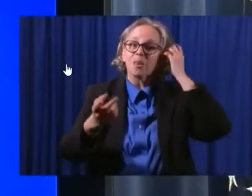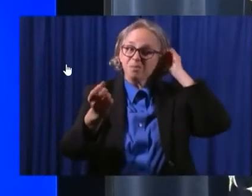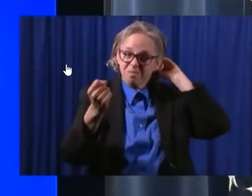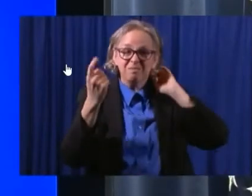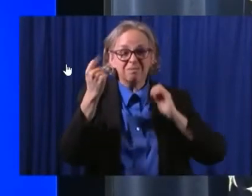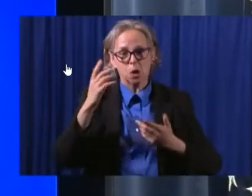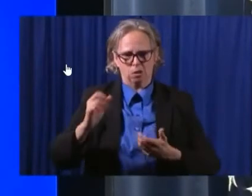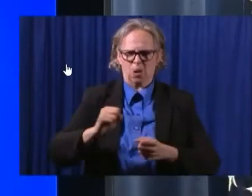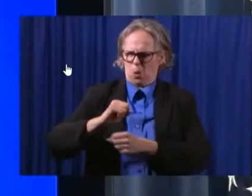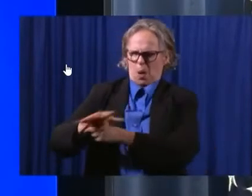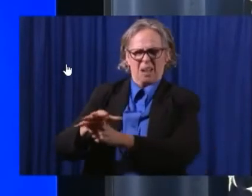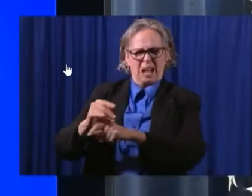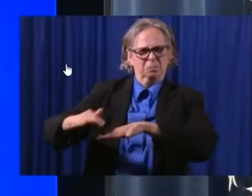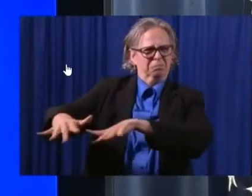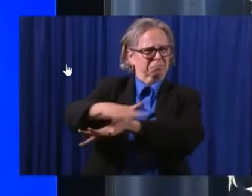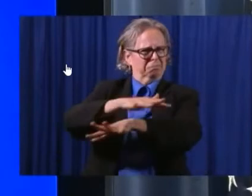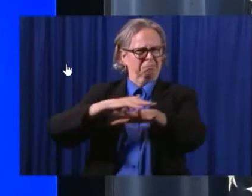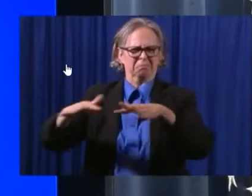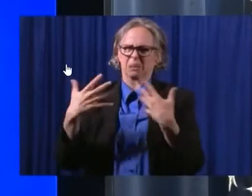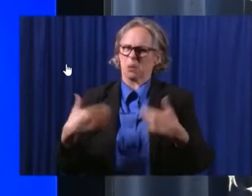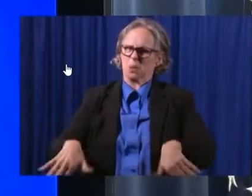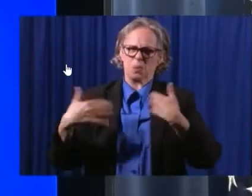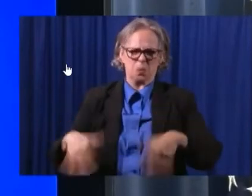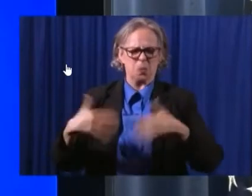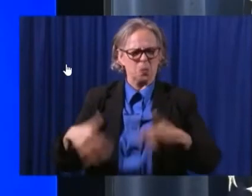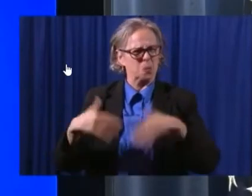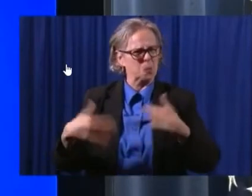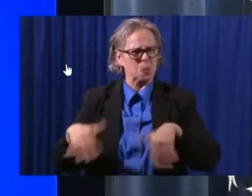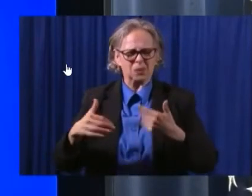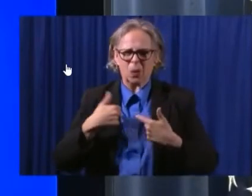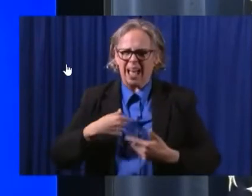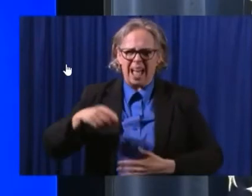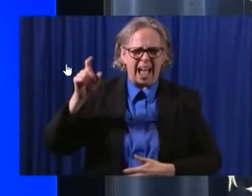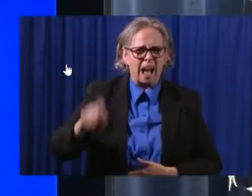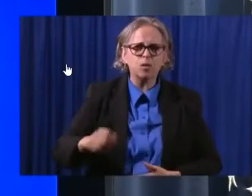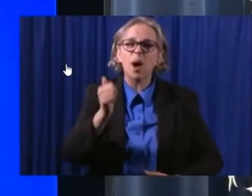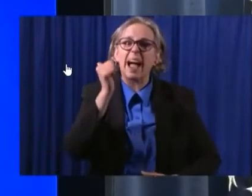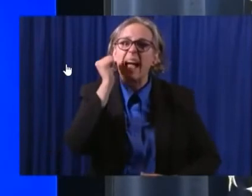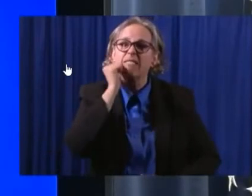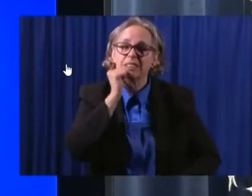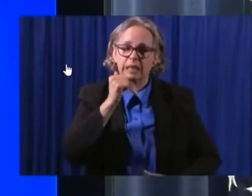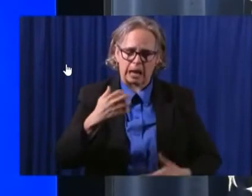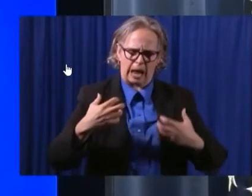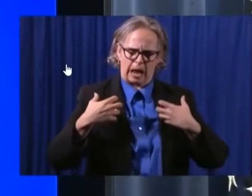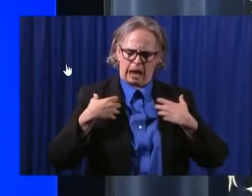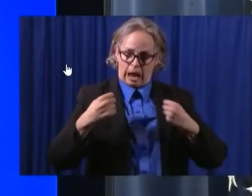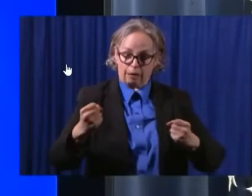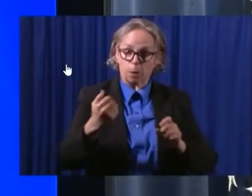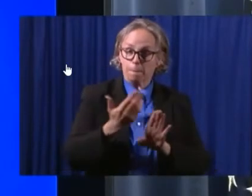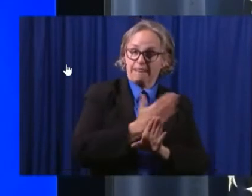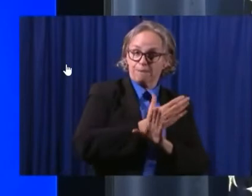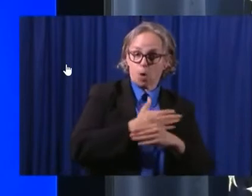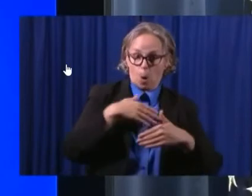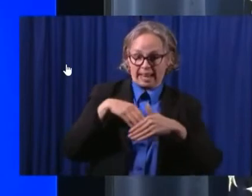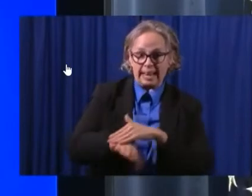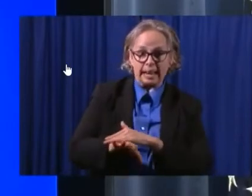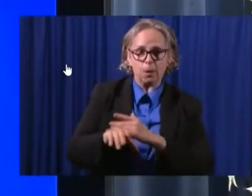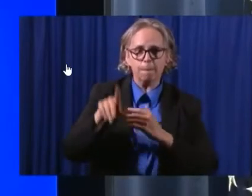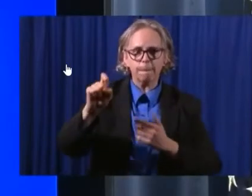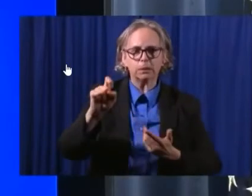caregivers, staff, and volunteers conduct daily health checks prior to going to school that include taking temperatures and assessing